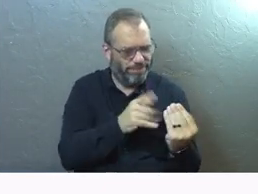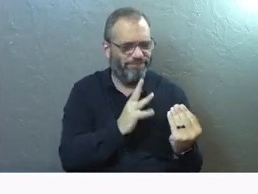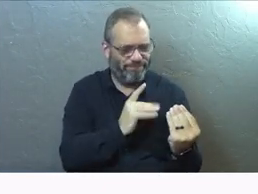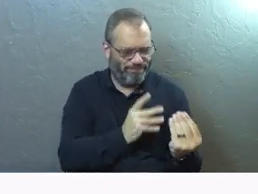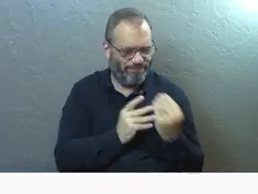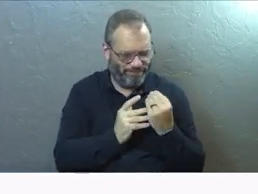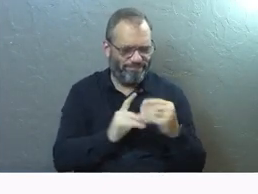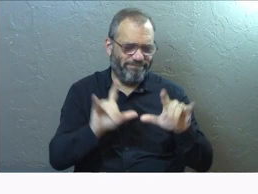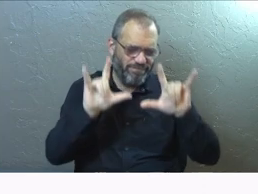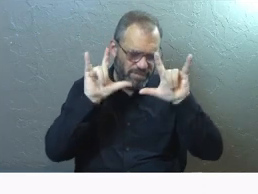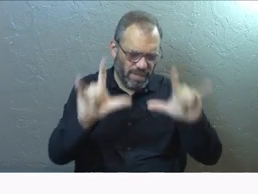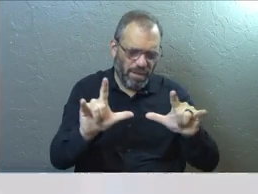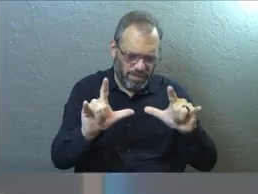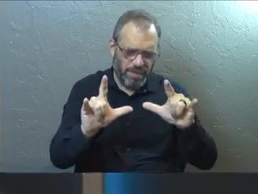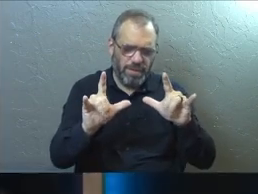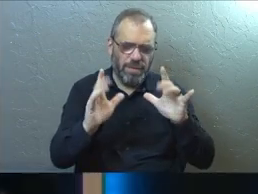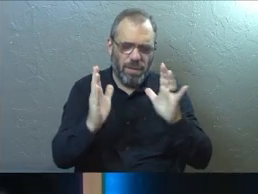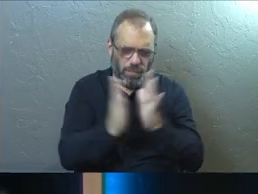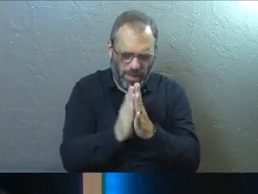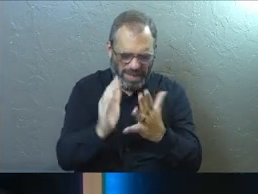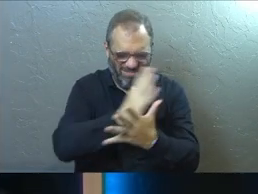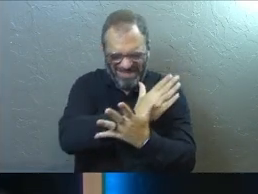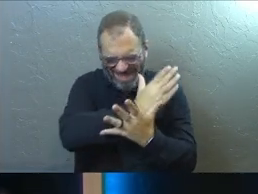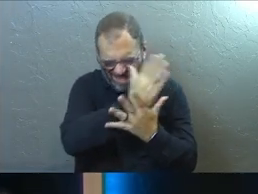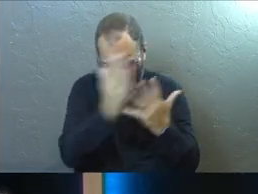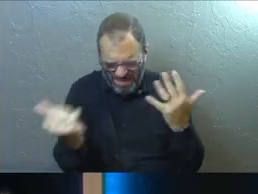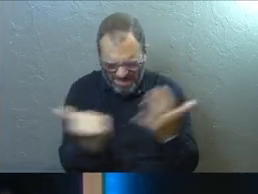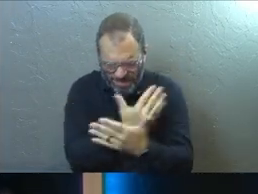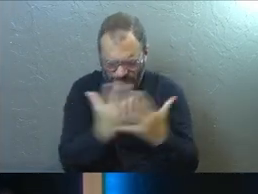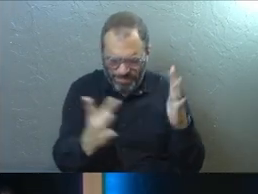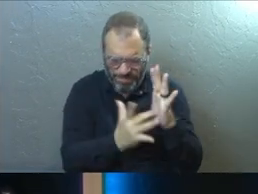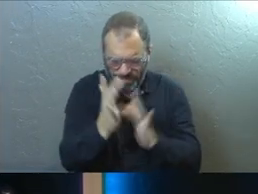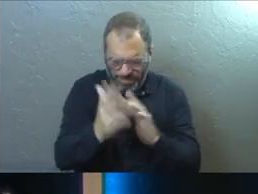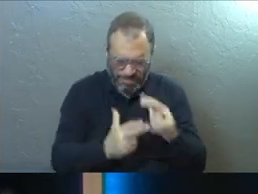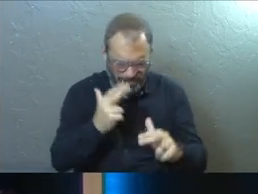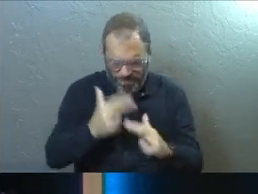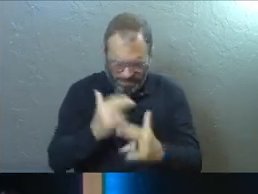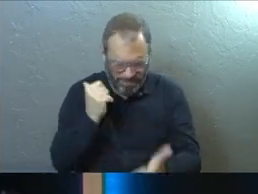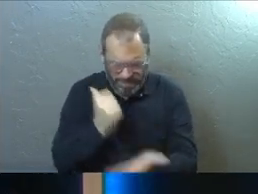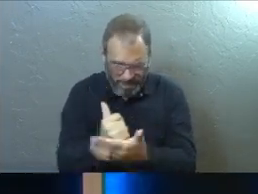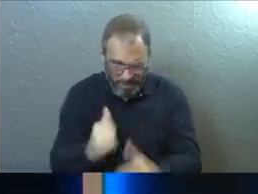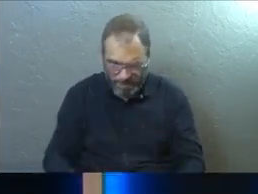And we love you, God, and we just pray all of this in Jesus' name. Amen.